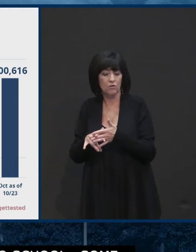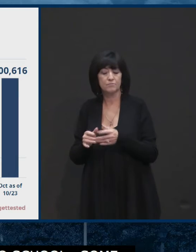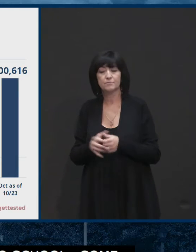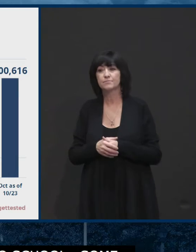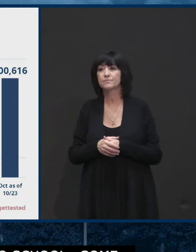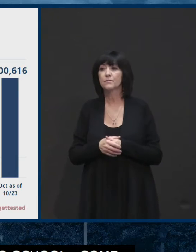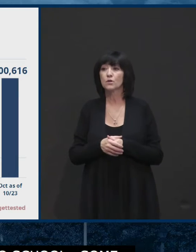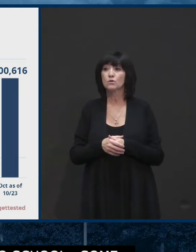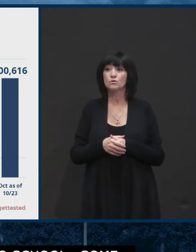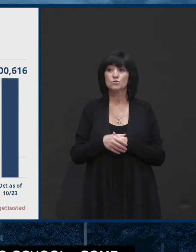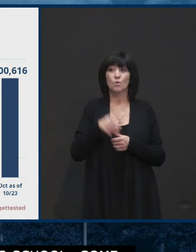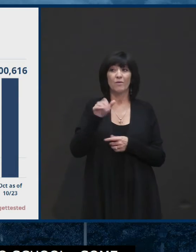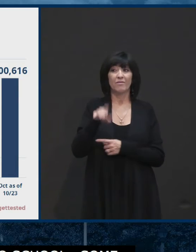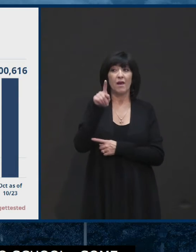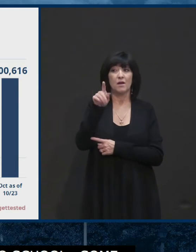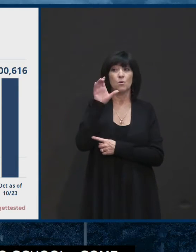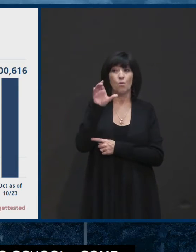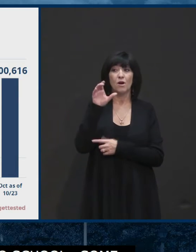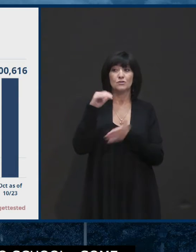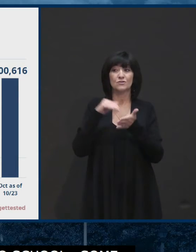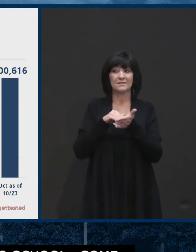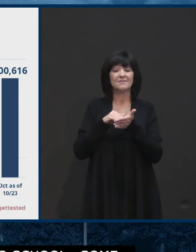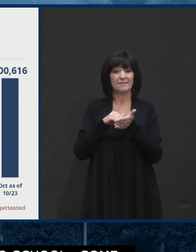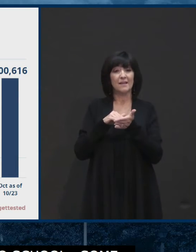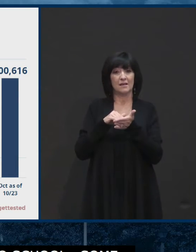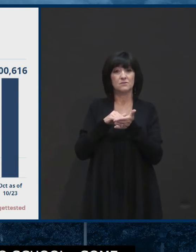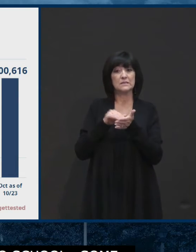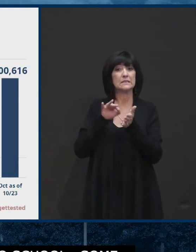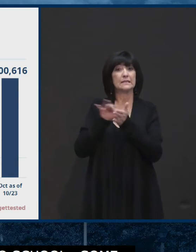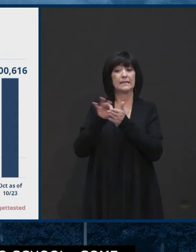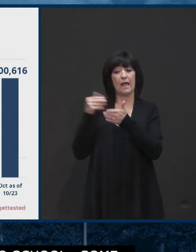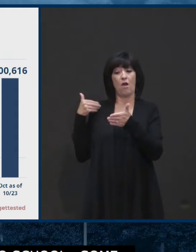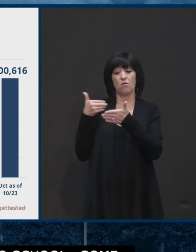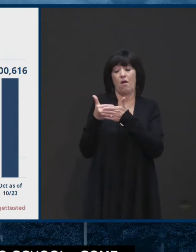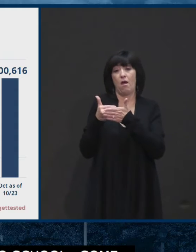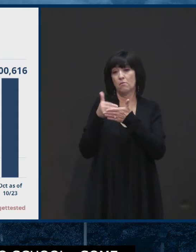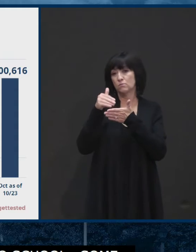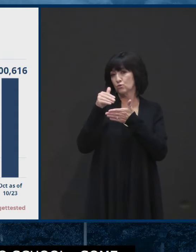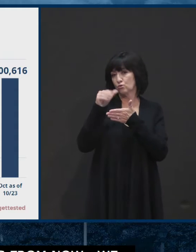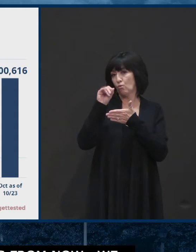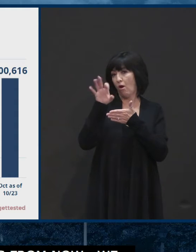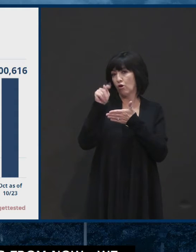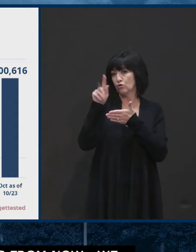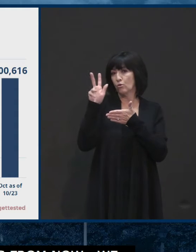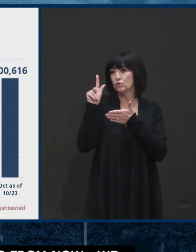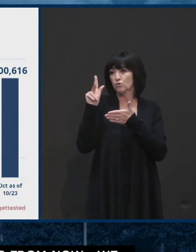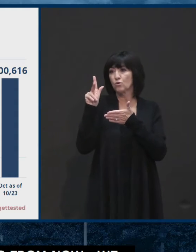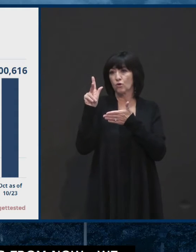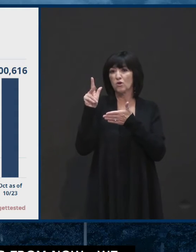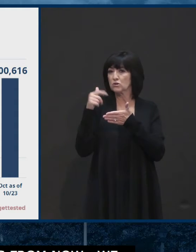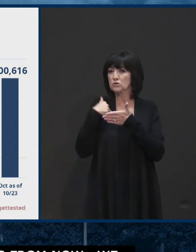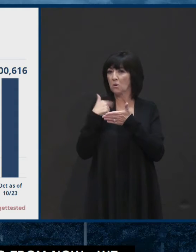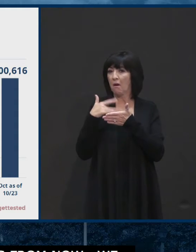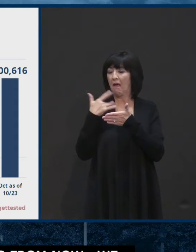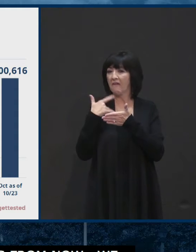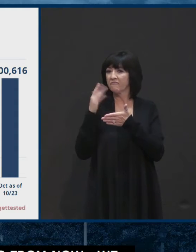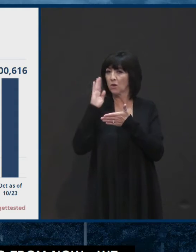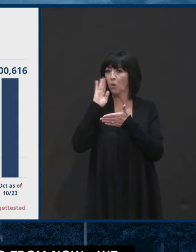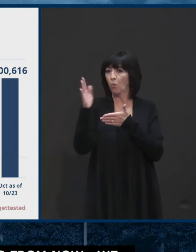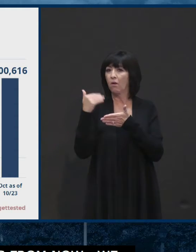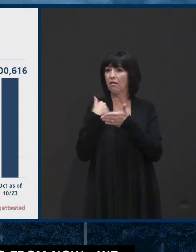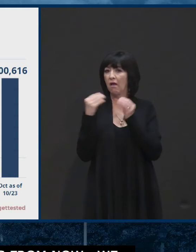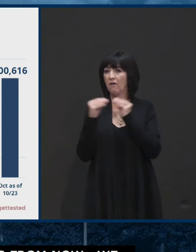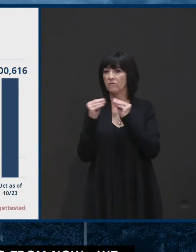23rd of October. We will probably close the month around 110,000, 112,000 tests. So I think that's going to be our new high water mark,